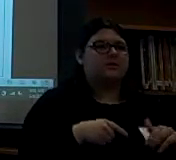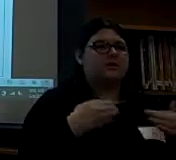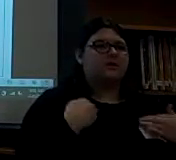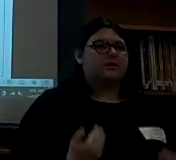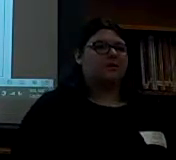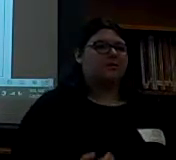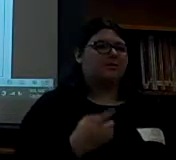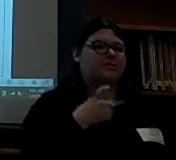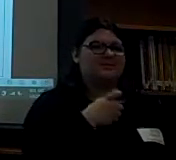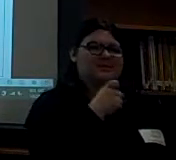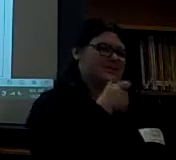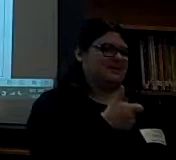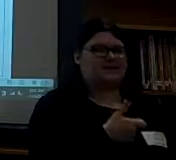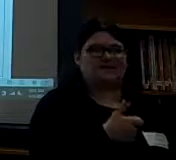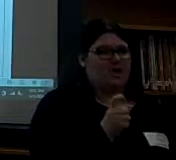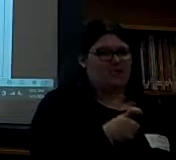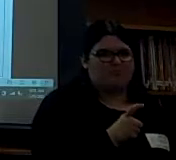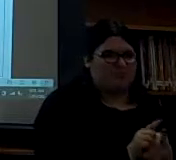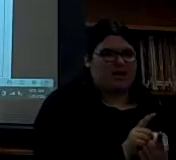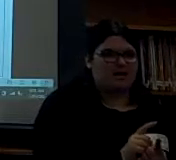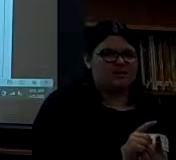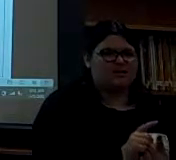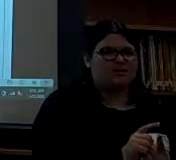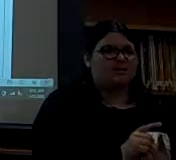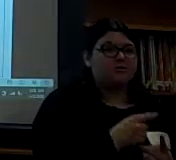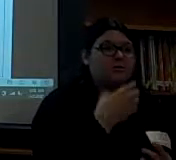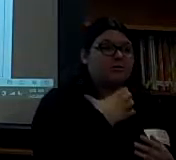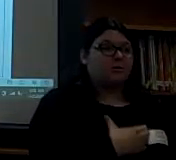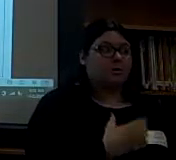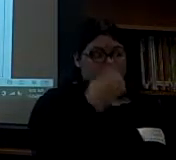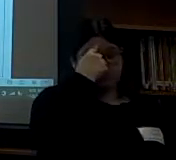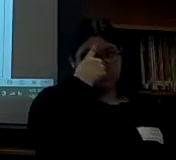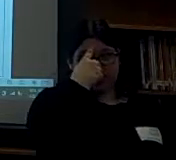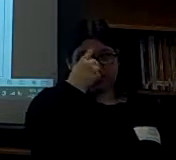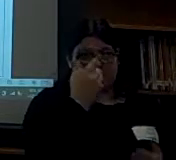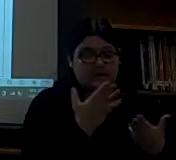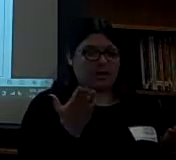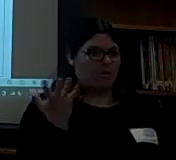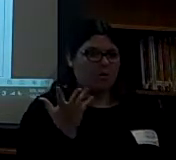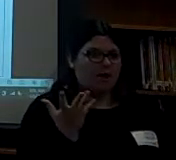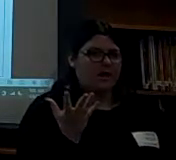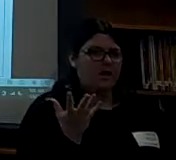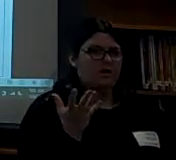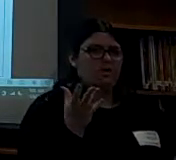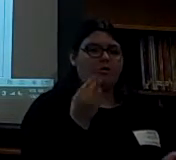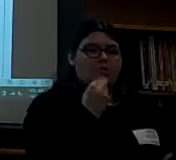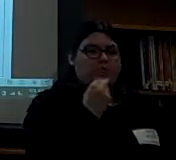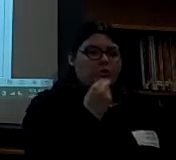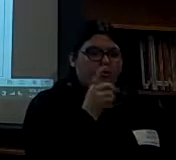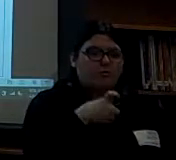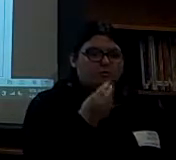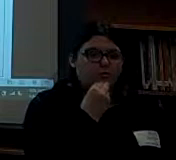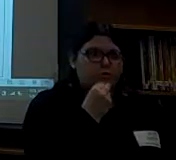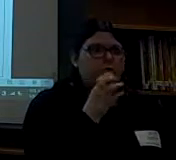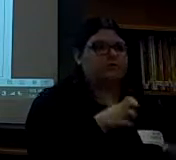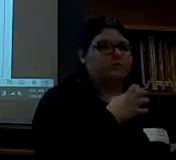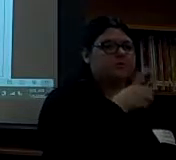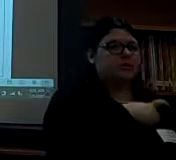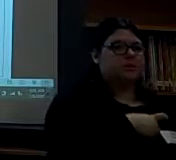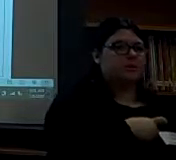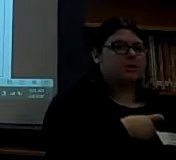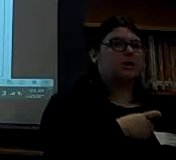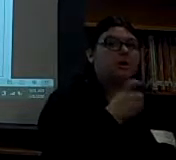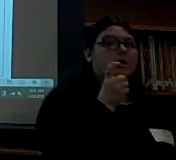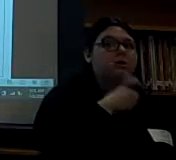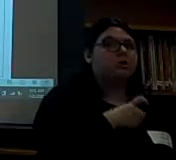needs were not met. So when we're hungry, our brain is thinking, get food, get food, get food. When these emotional needs are not met, the brain is thinking, get these needs met,